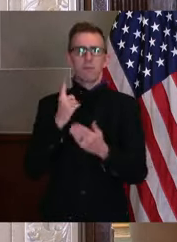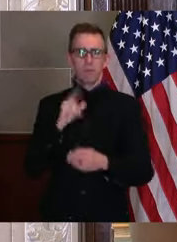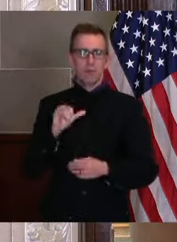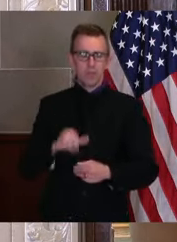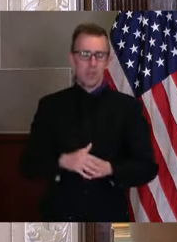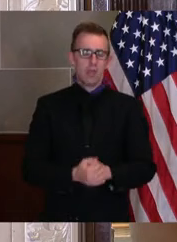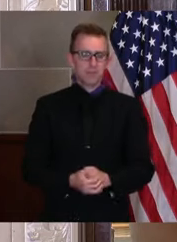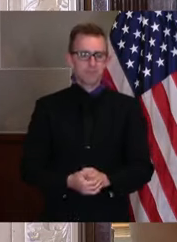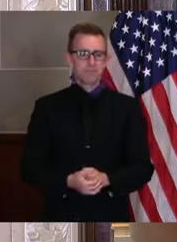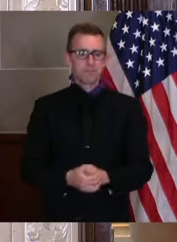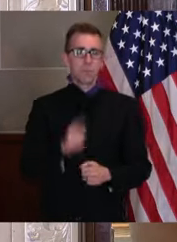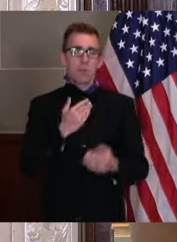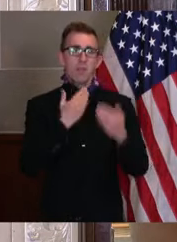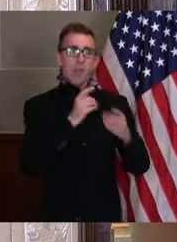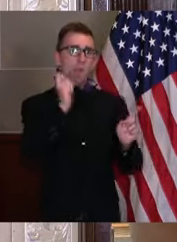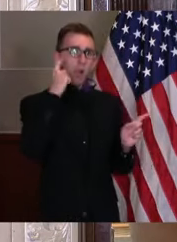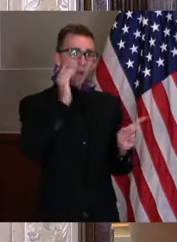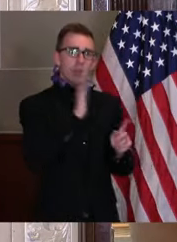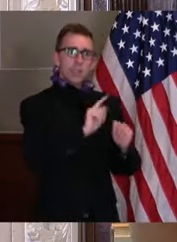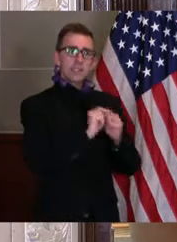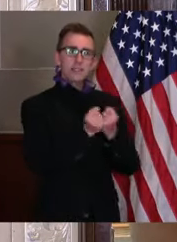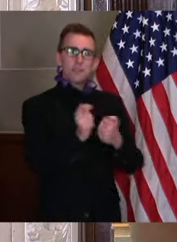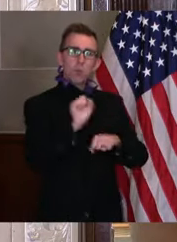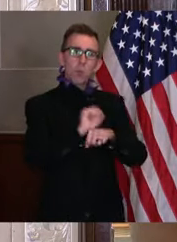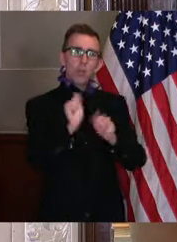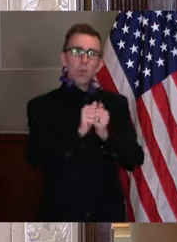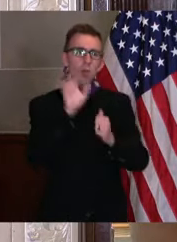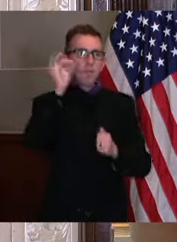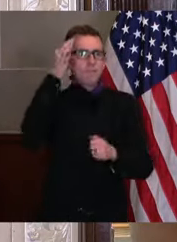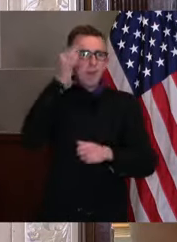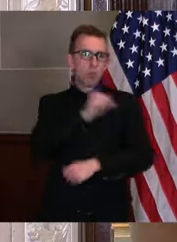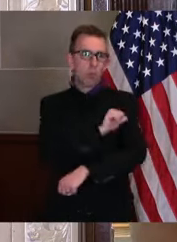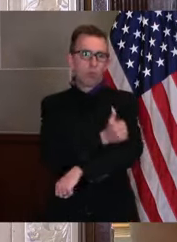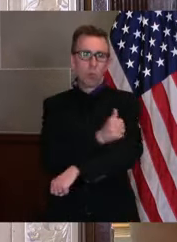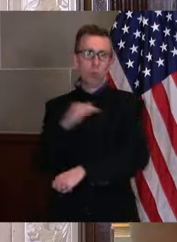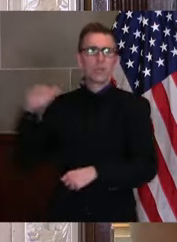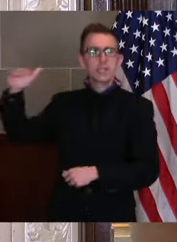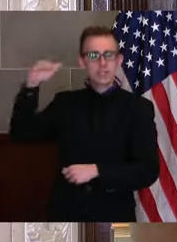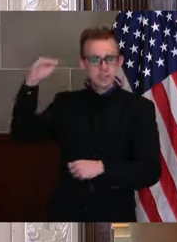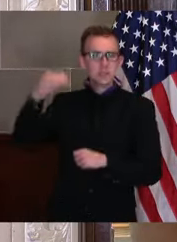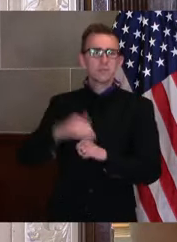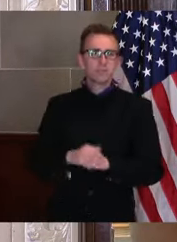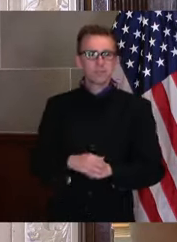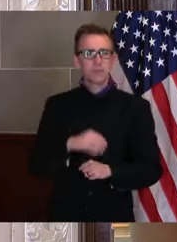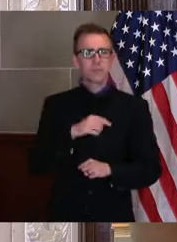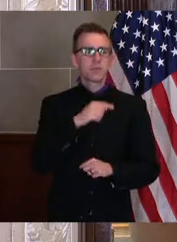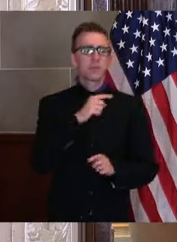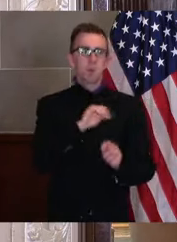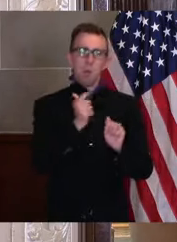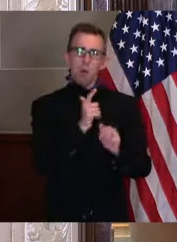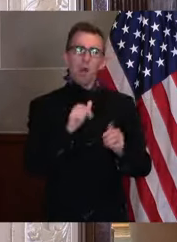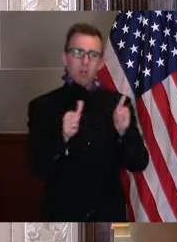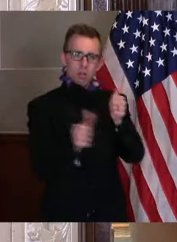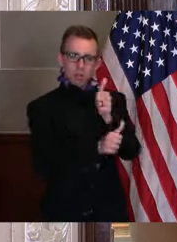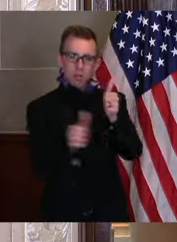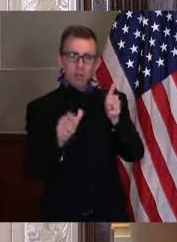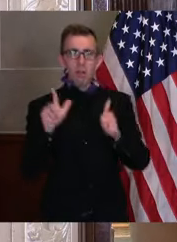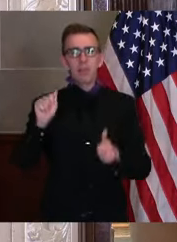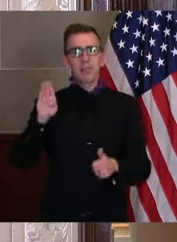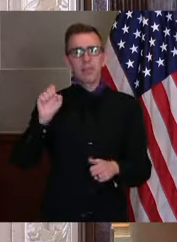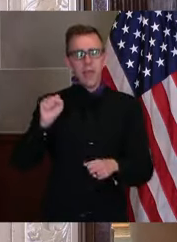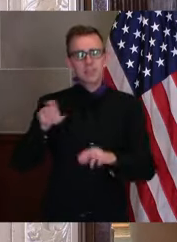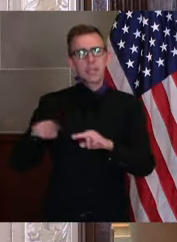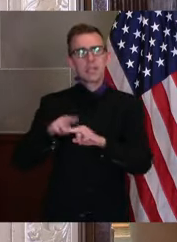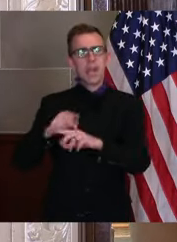his team for working with our federal authorities, Jim Remillard, Sandy Karsten, Bill Whitmore at the lab, the National Guard, the